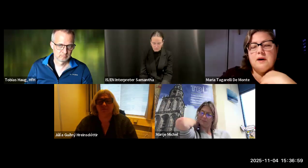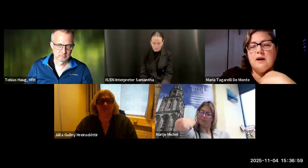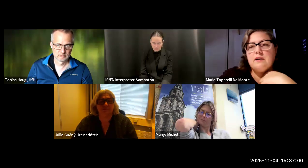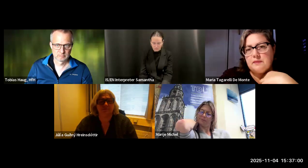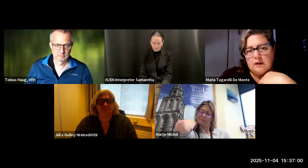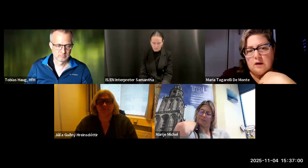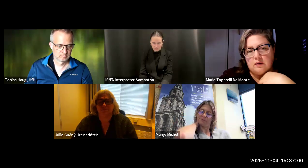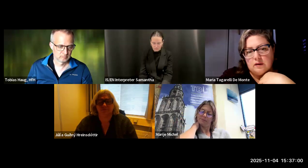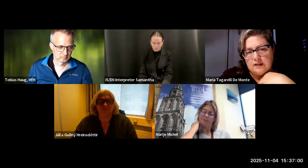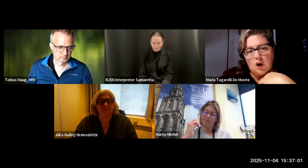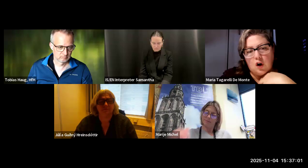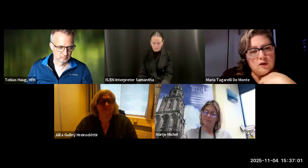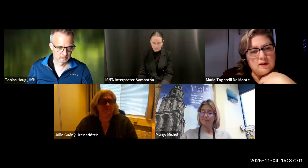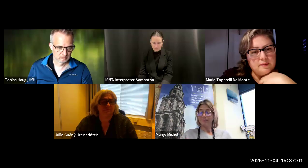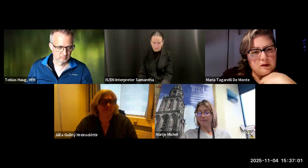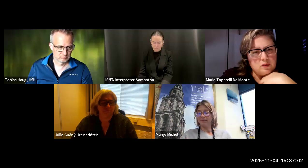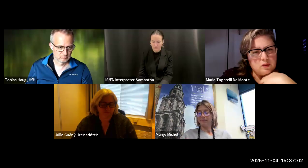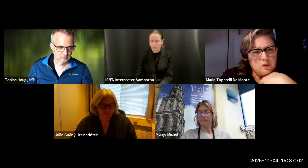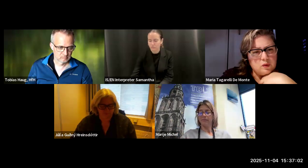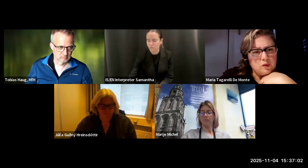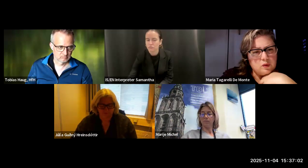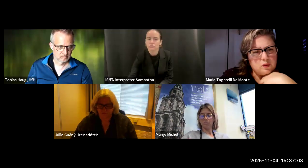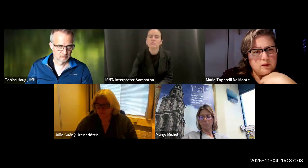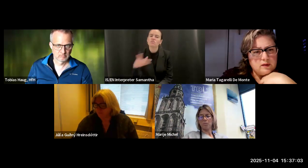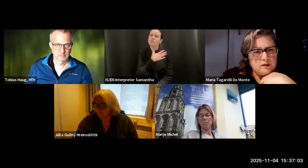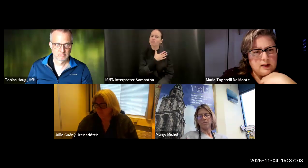Now this part is longer, is about